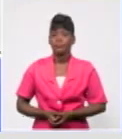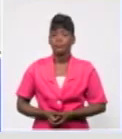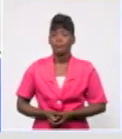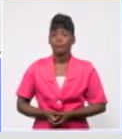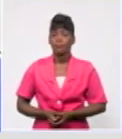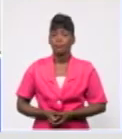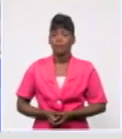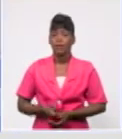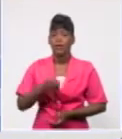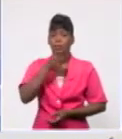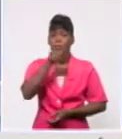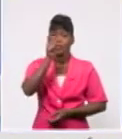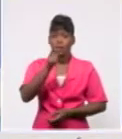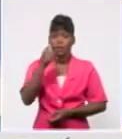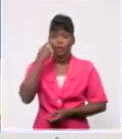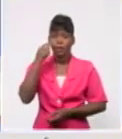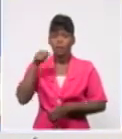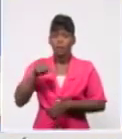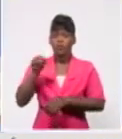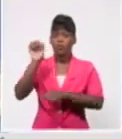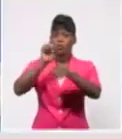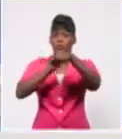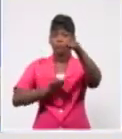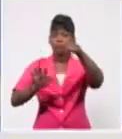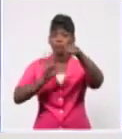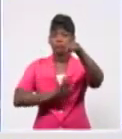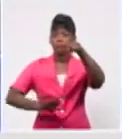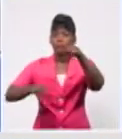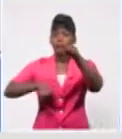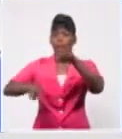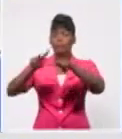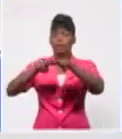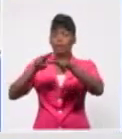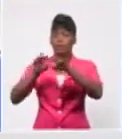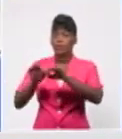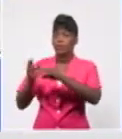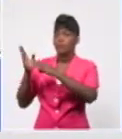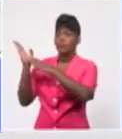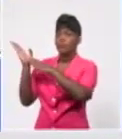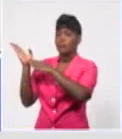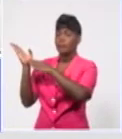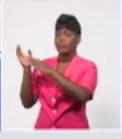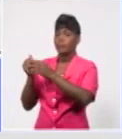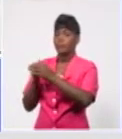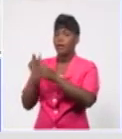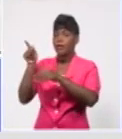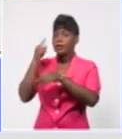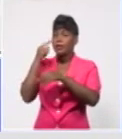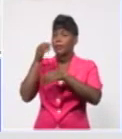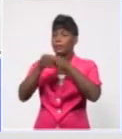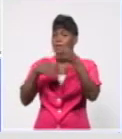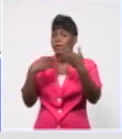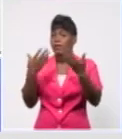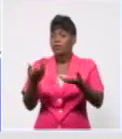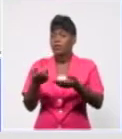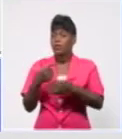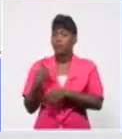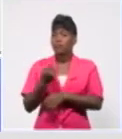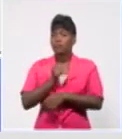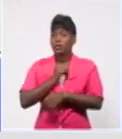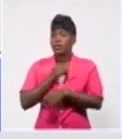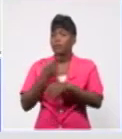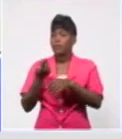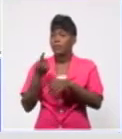we intended to display their behavior only in the last 15 days. Following a map from Havana province known by